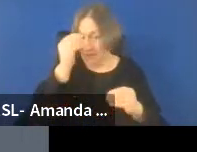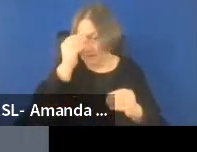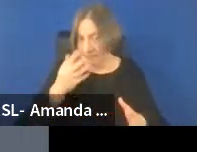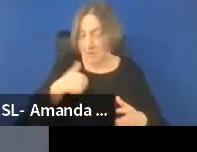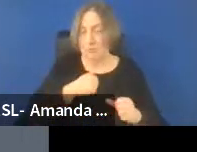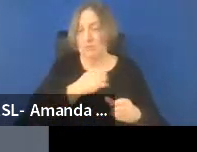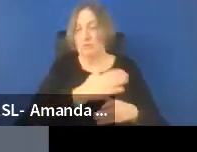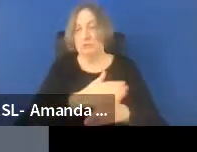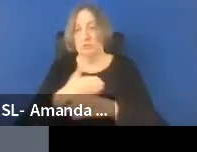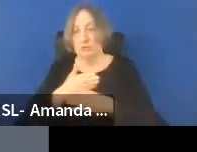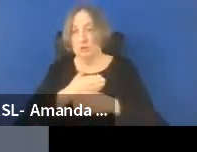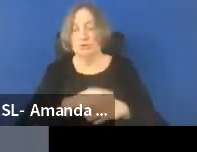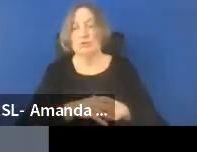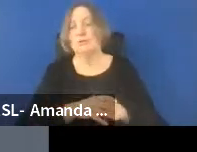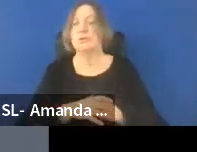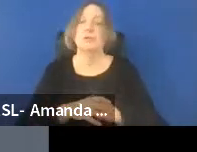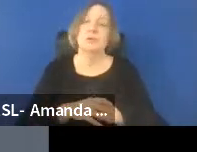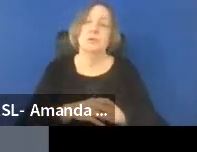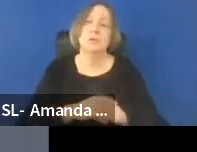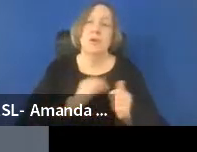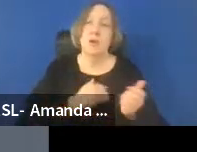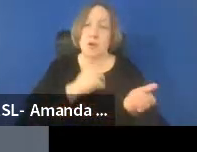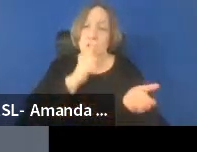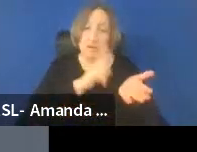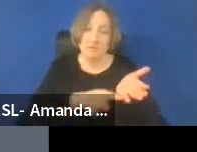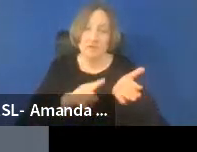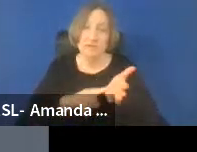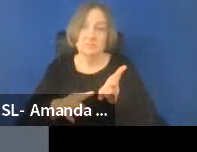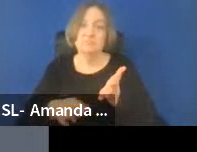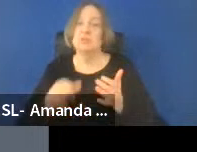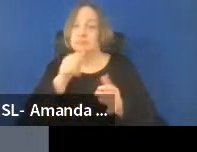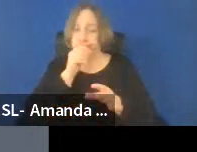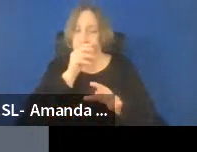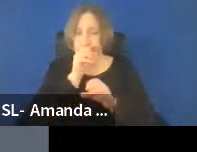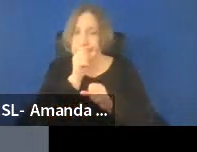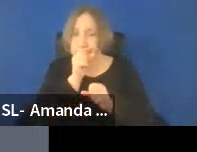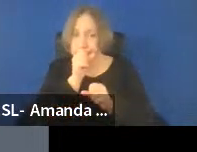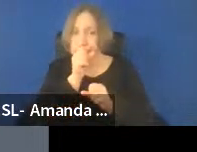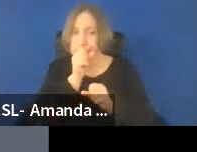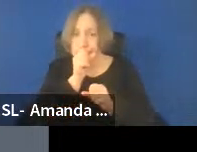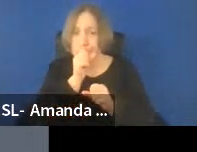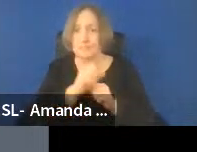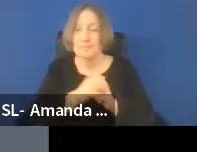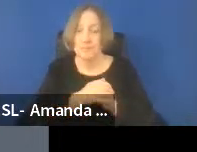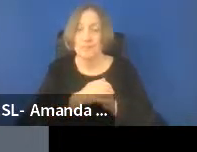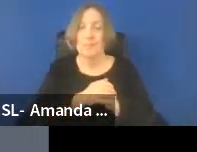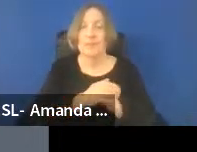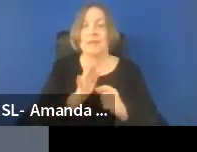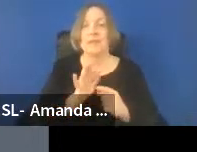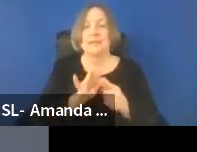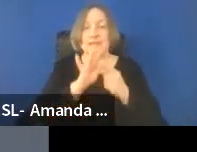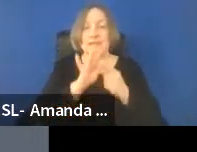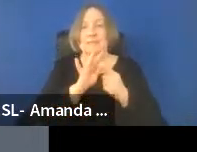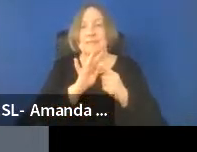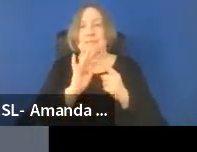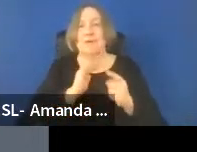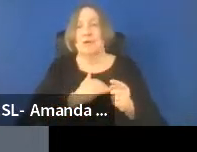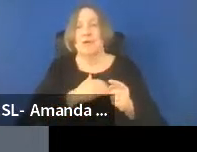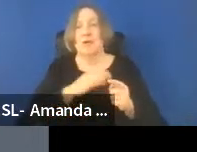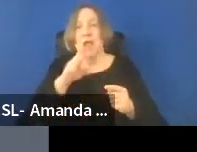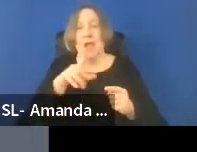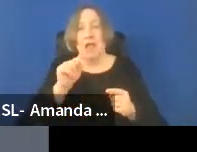able to share. Our investigations are confidential, except for most our outcomes